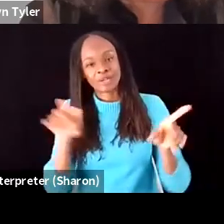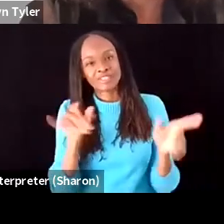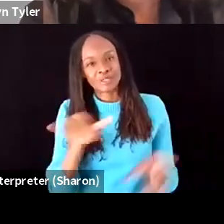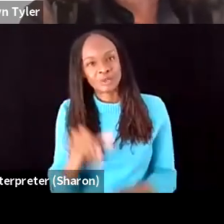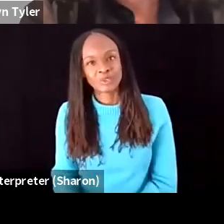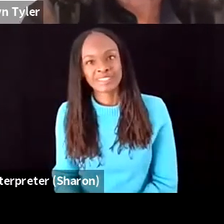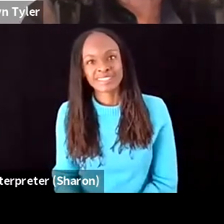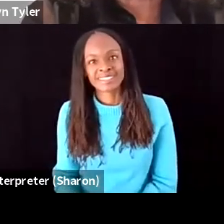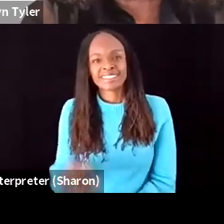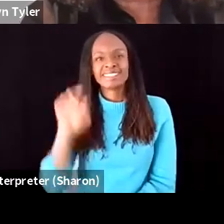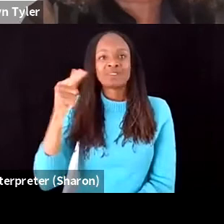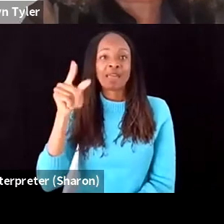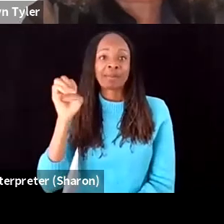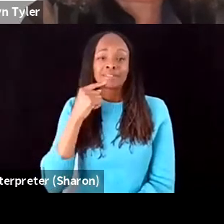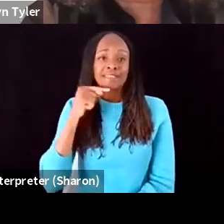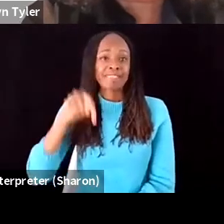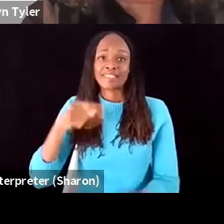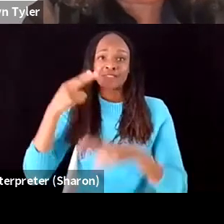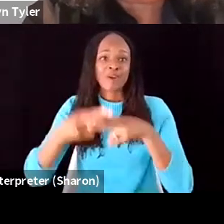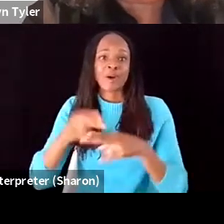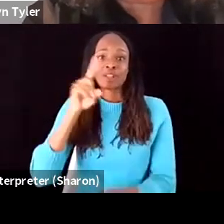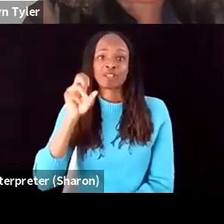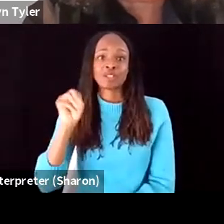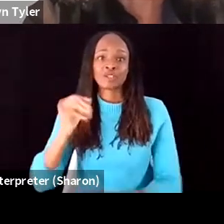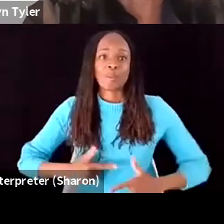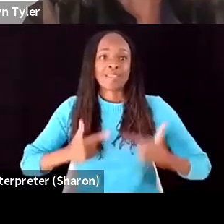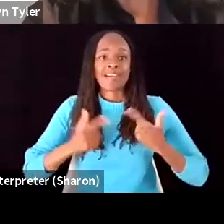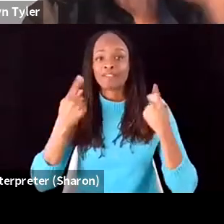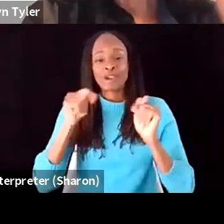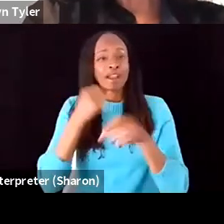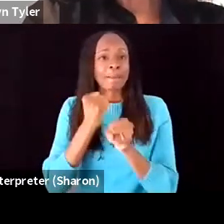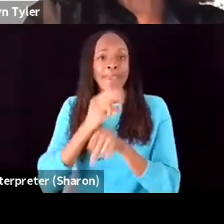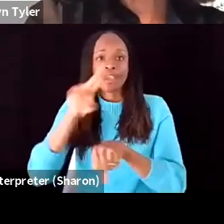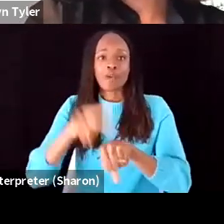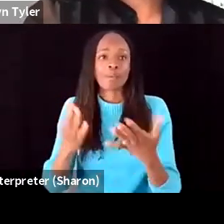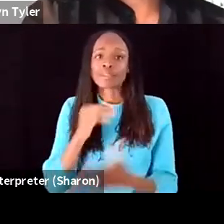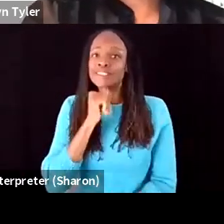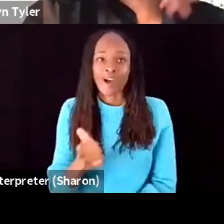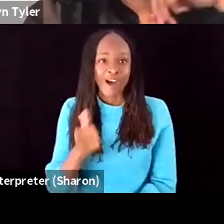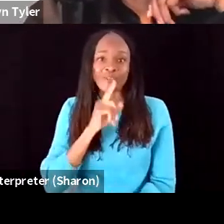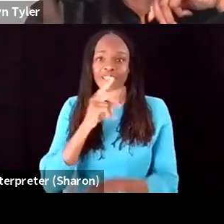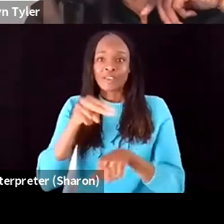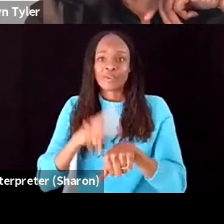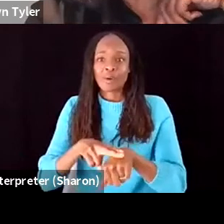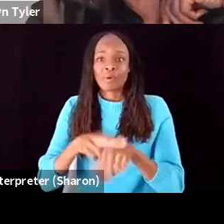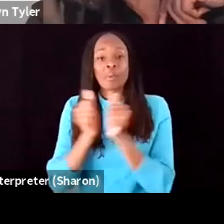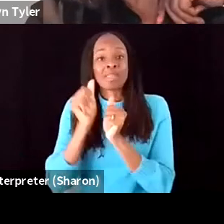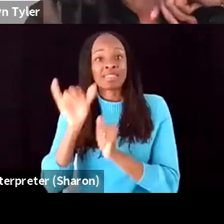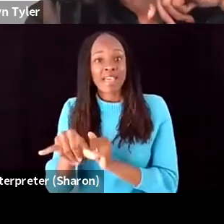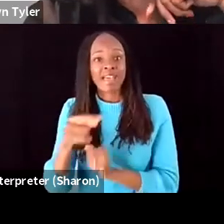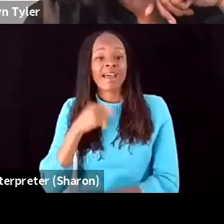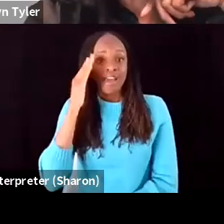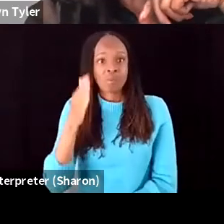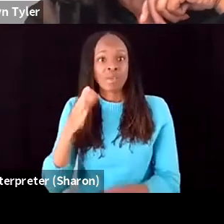is called the Zoom life, everybody. We try to normalize what is just not really normal. That being said, I'm going to take